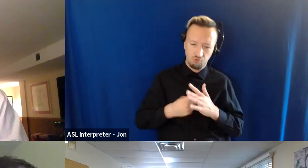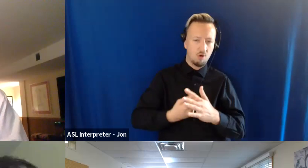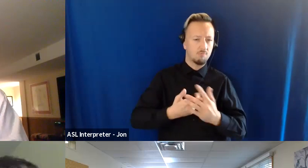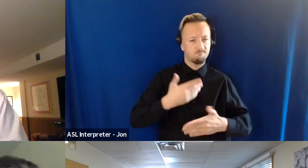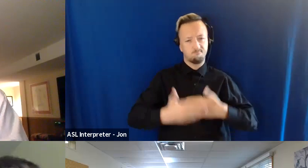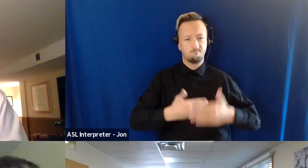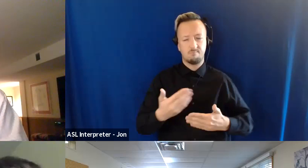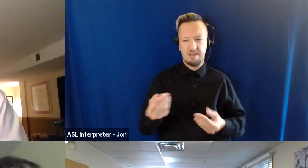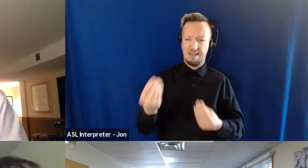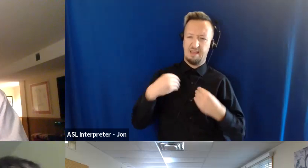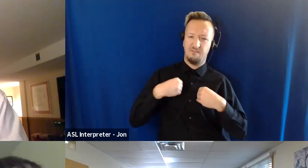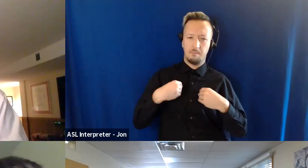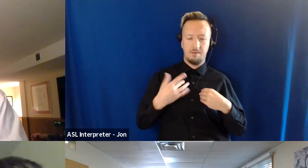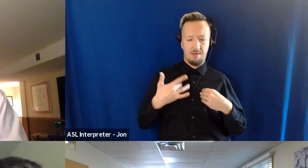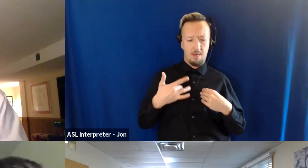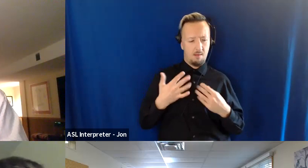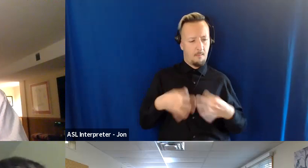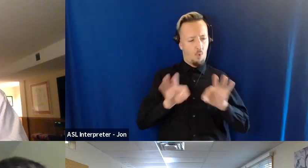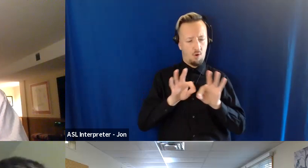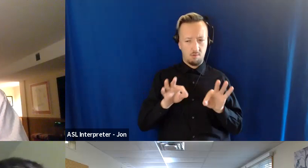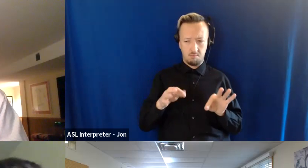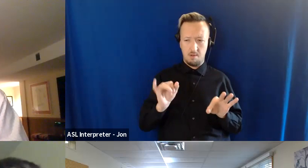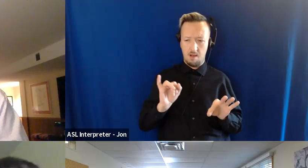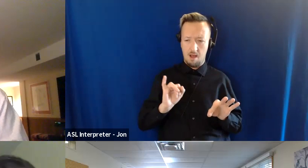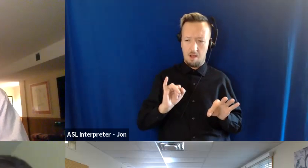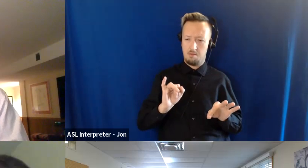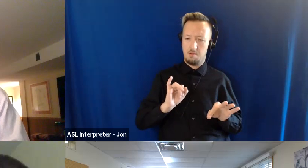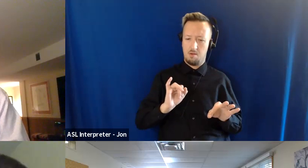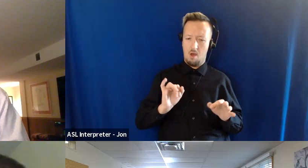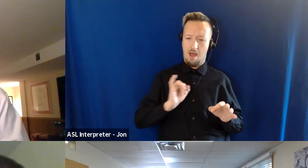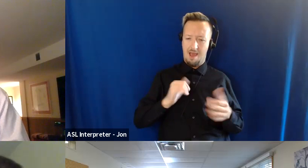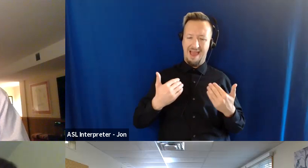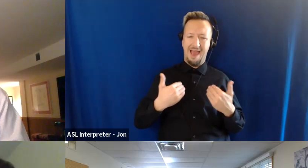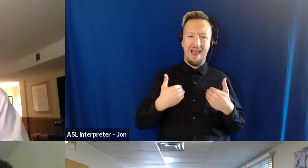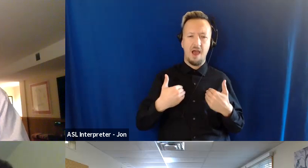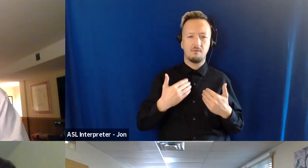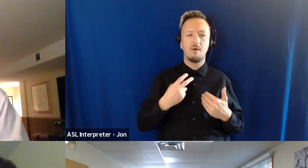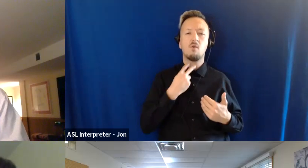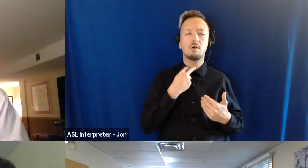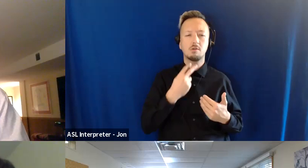me feel important, like I had a voice in the disabled community.